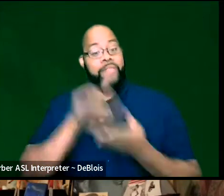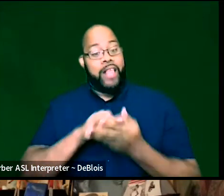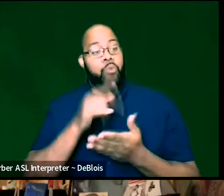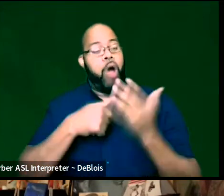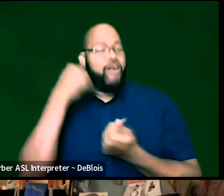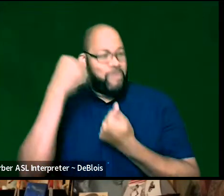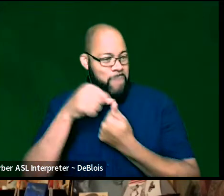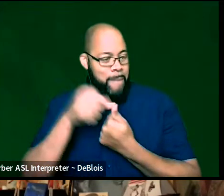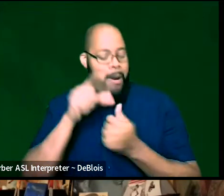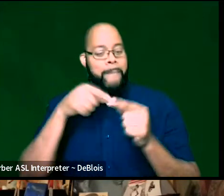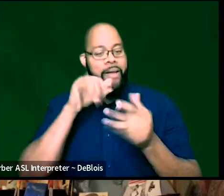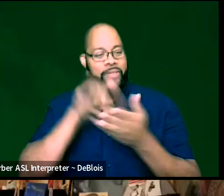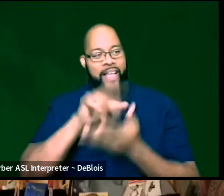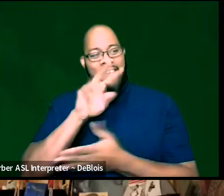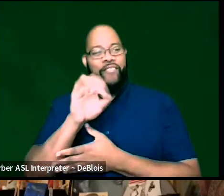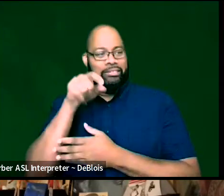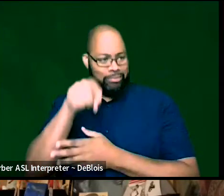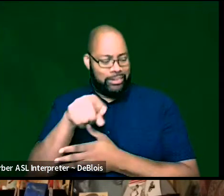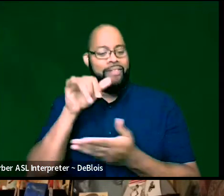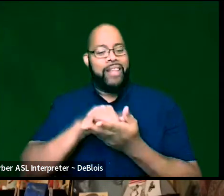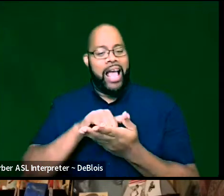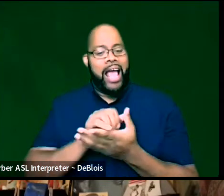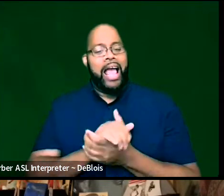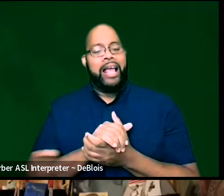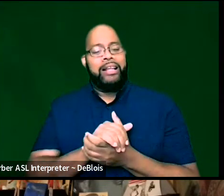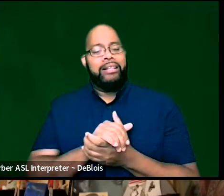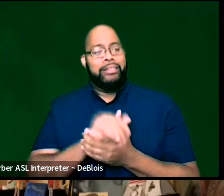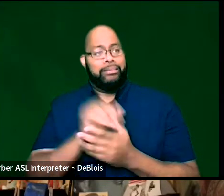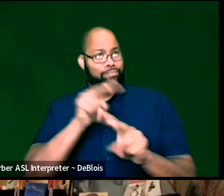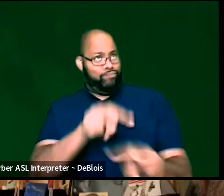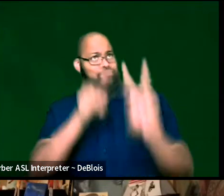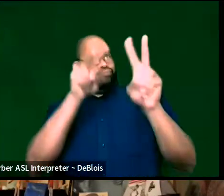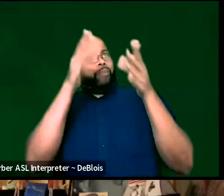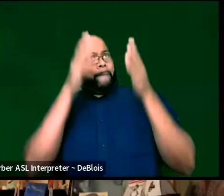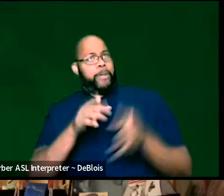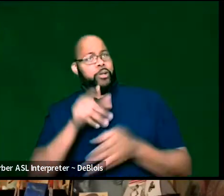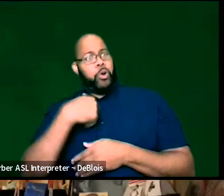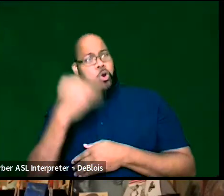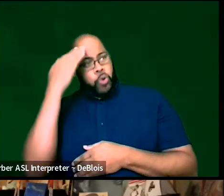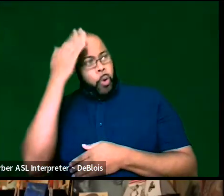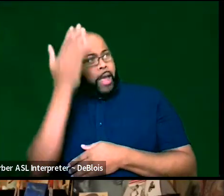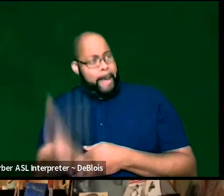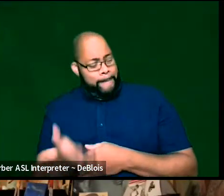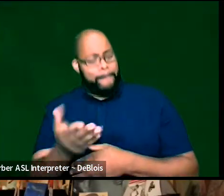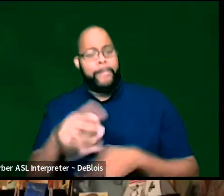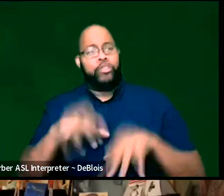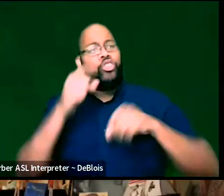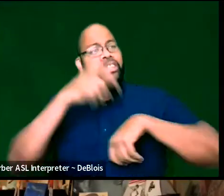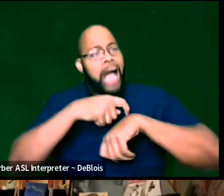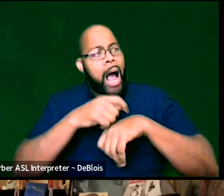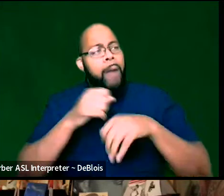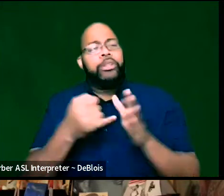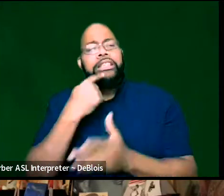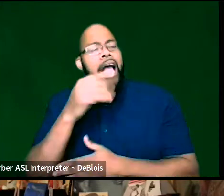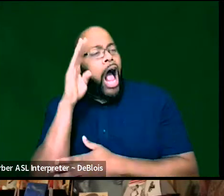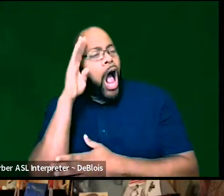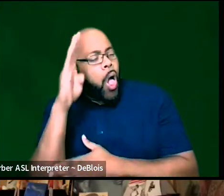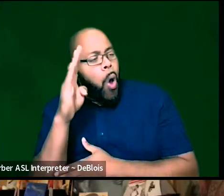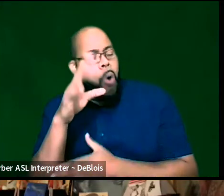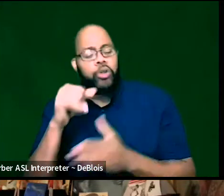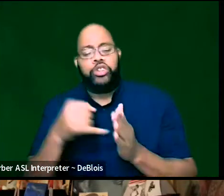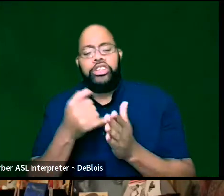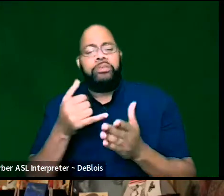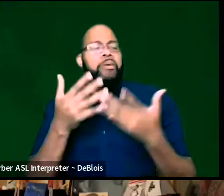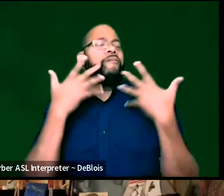I remember about Vince Leggett, is that the icon, the person that we know as Vince Leggett, took some time just to say hi and just